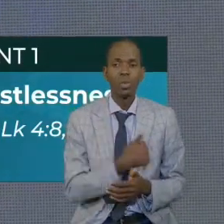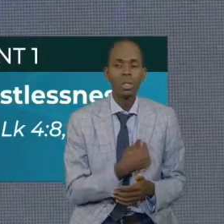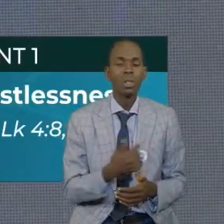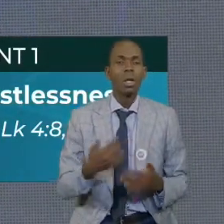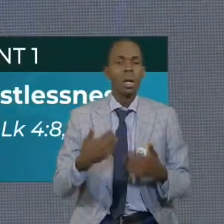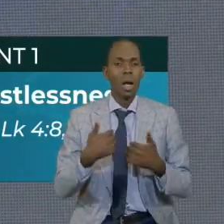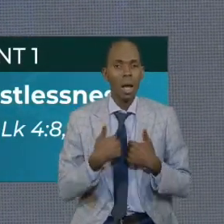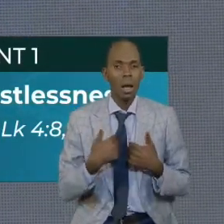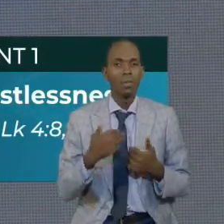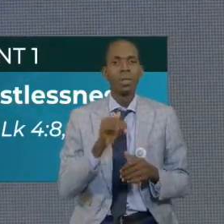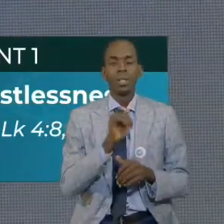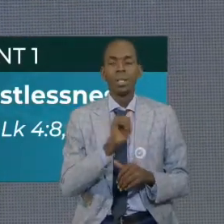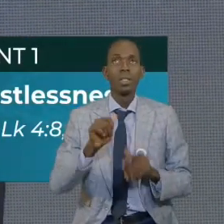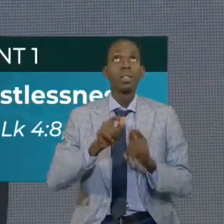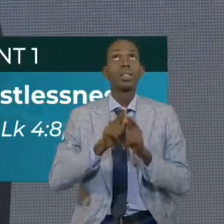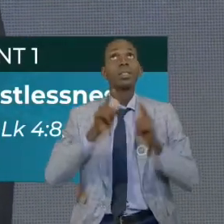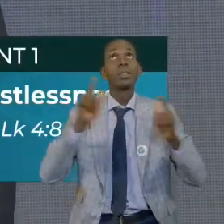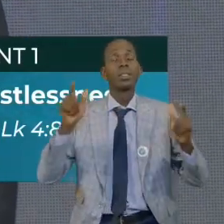priest